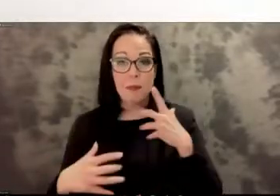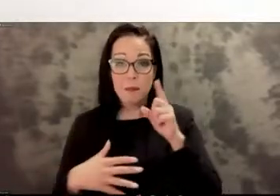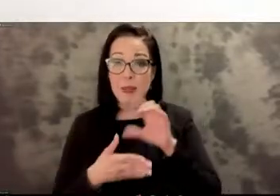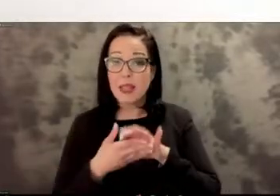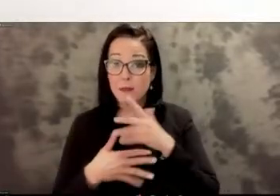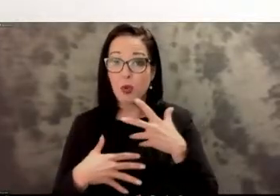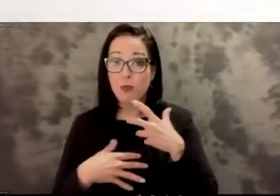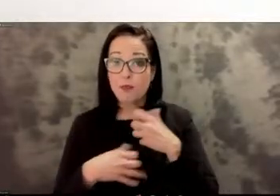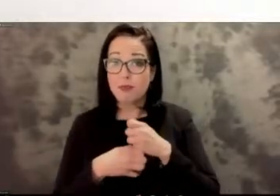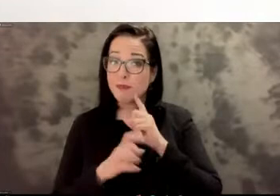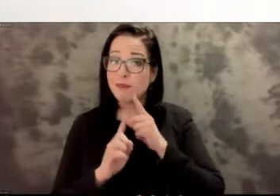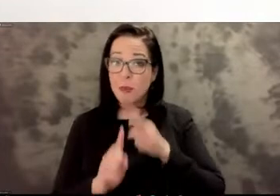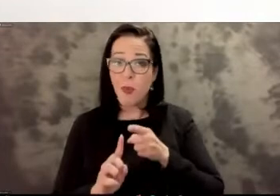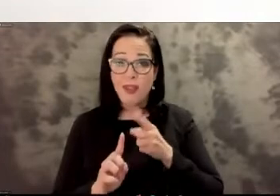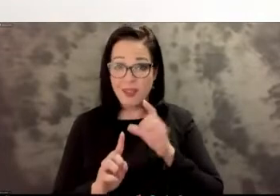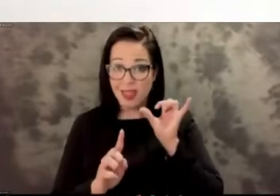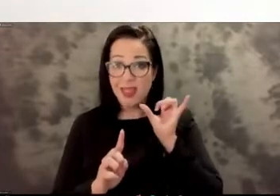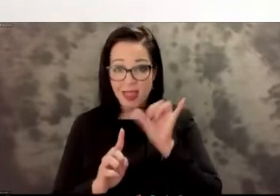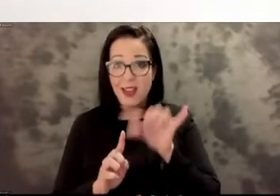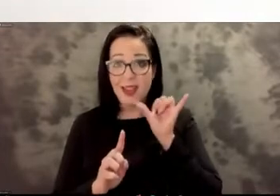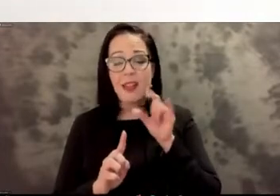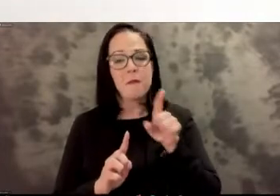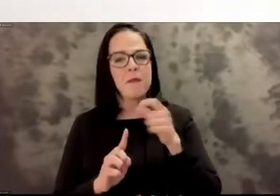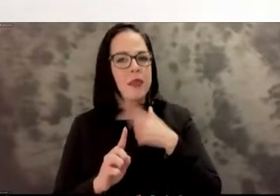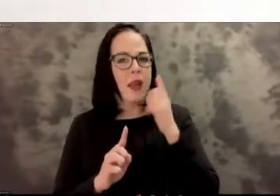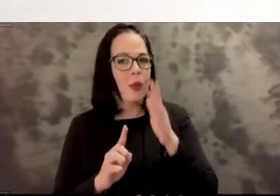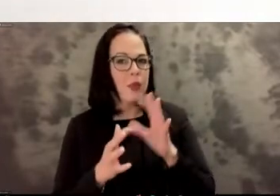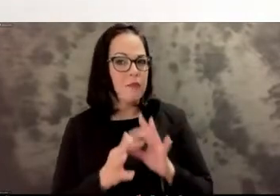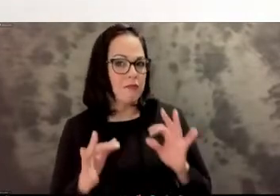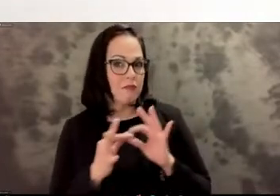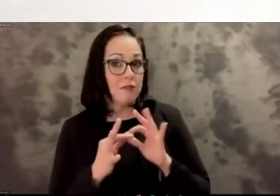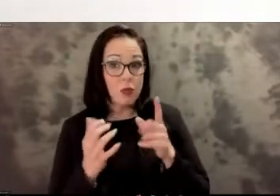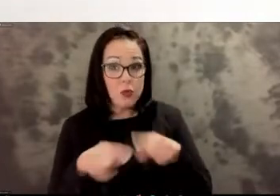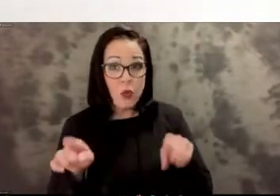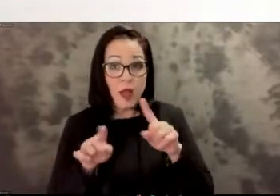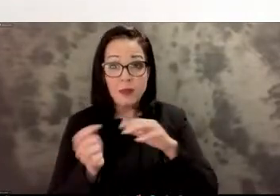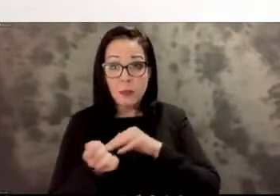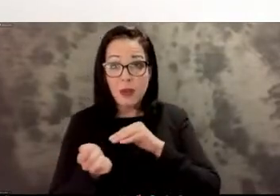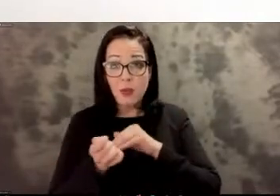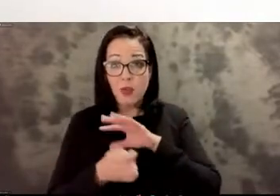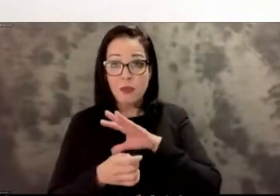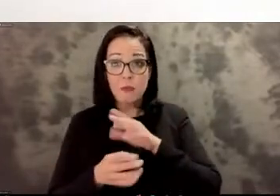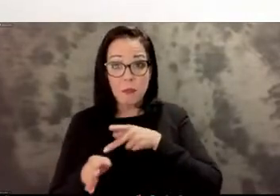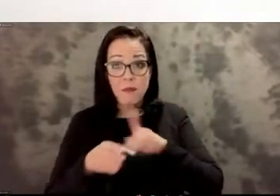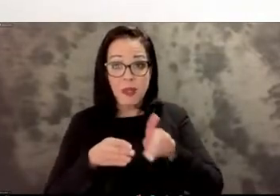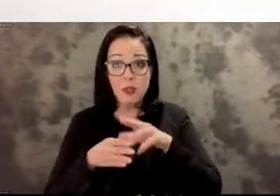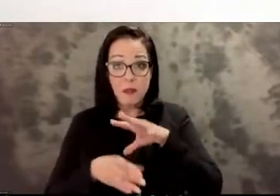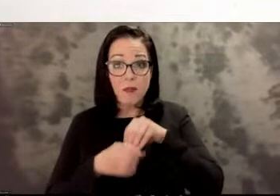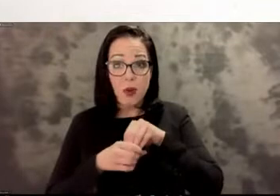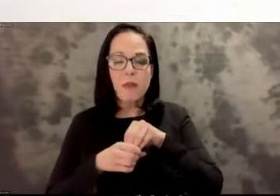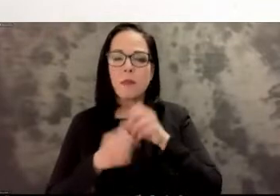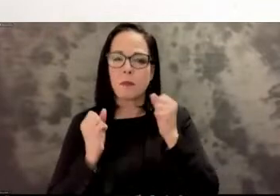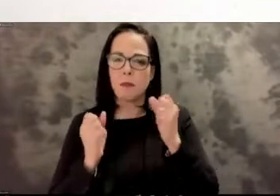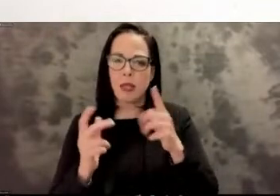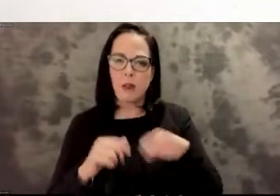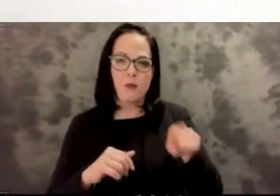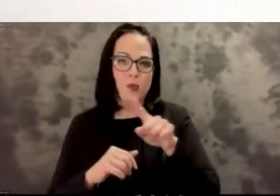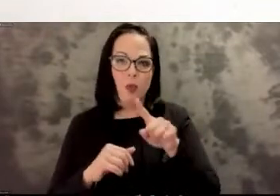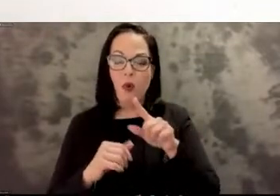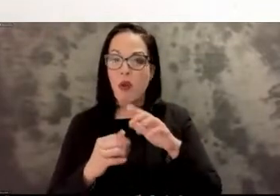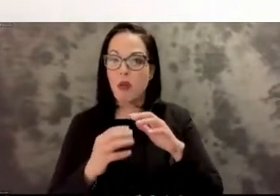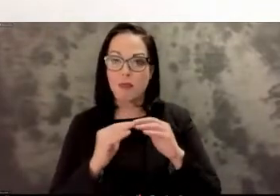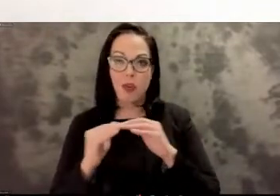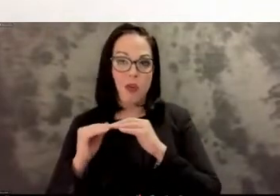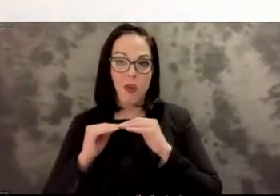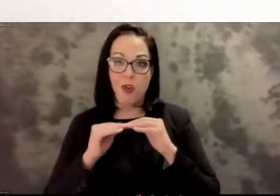it. But I will say this, and those of you who are in the medical professions know that many of your colleagues